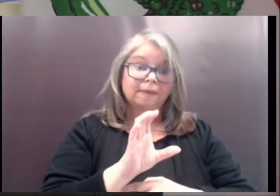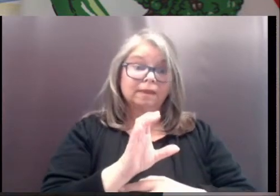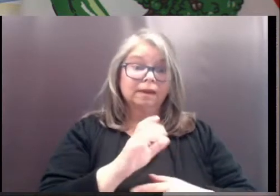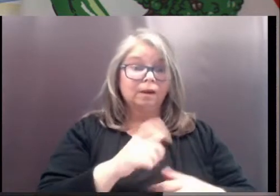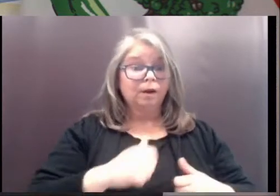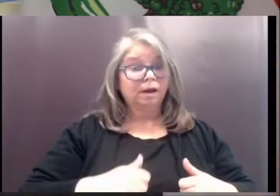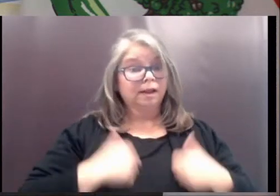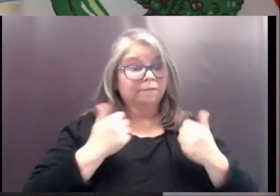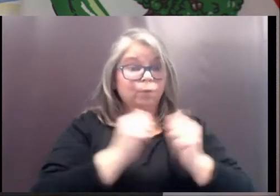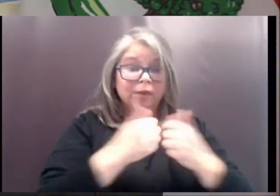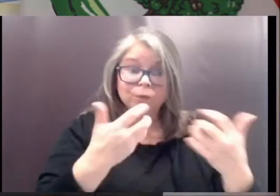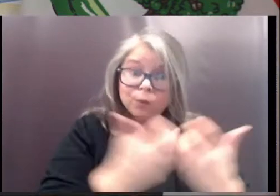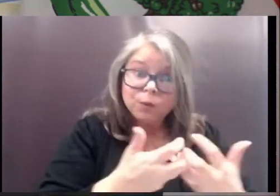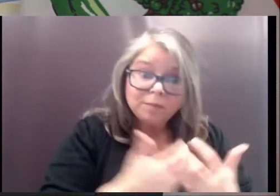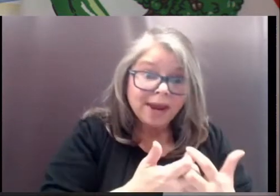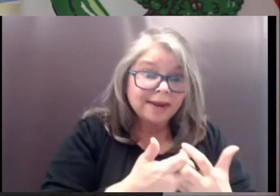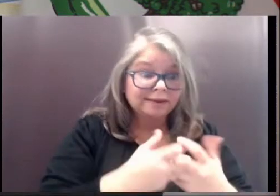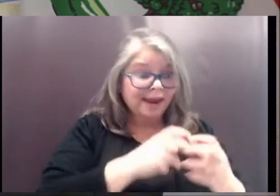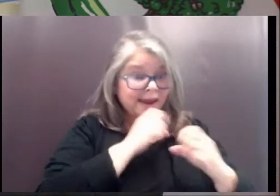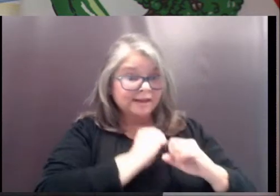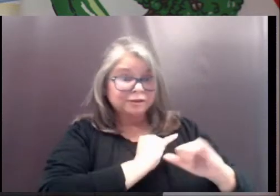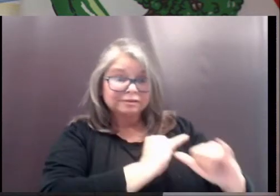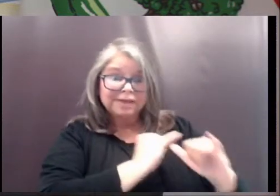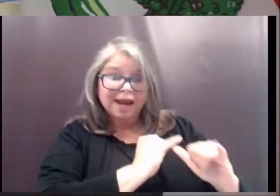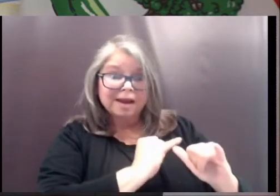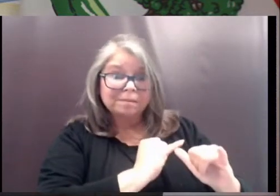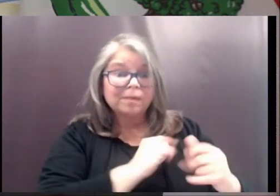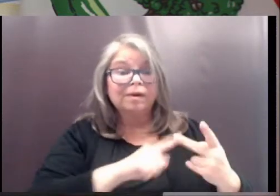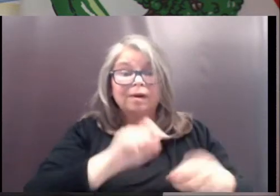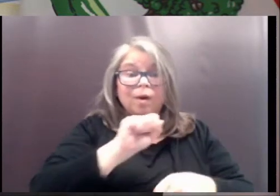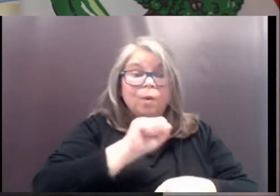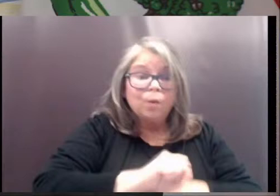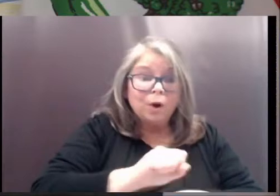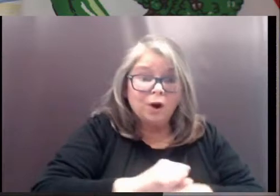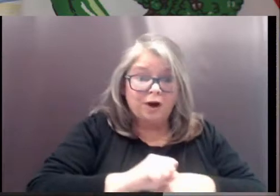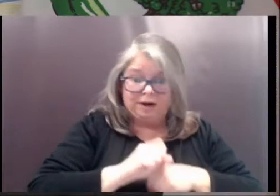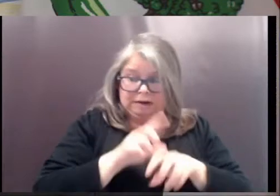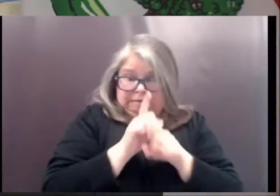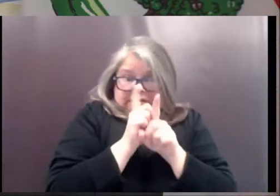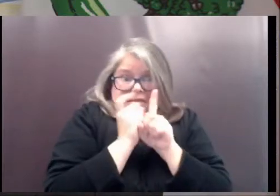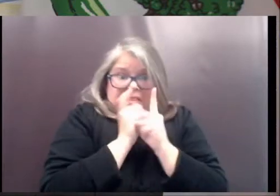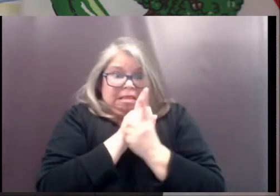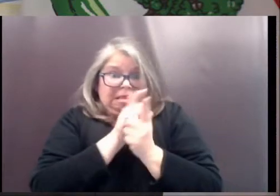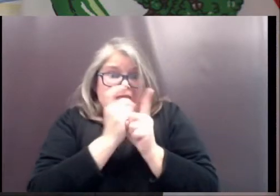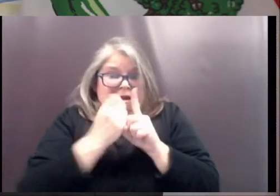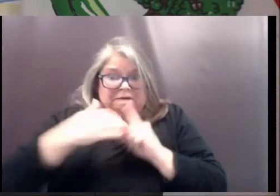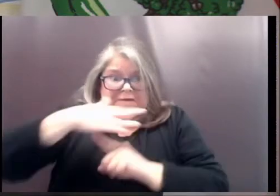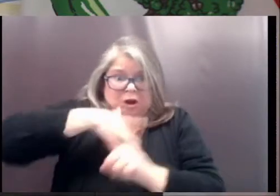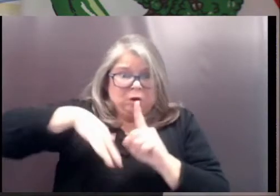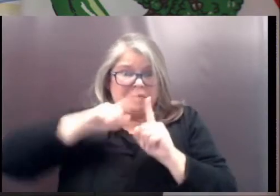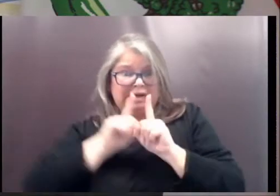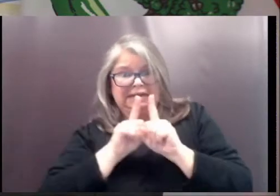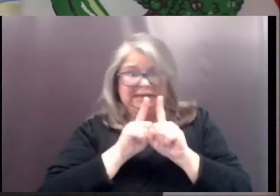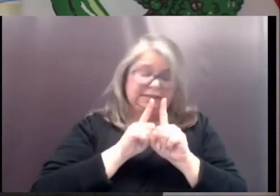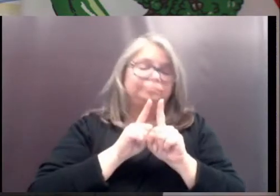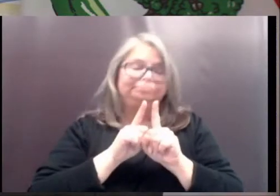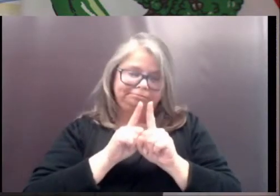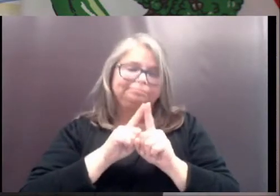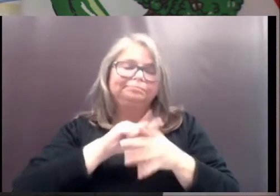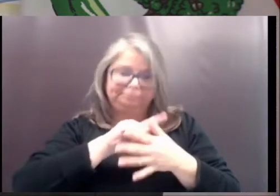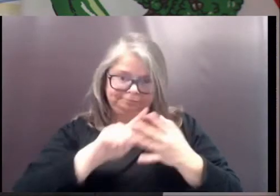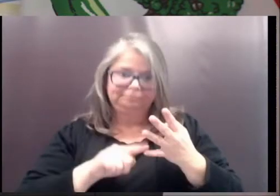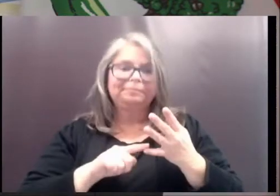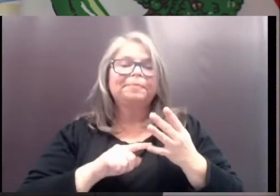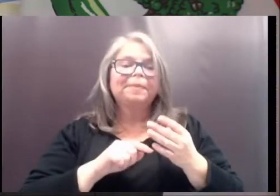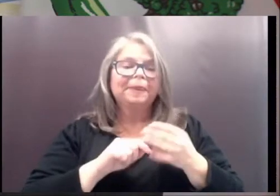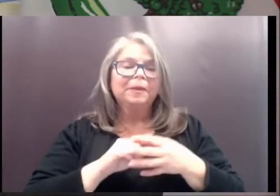in that same age group, working in a crowded environment with people of that same age group, or if you're